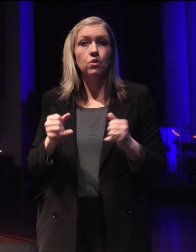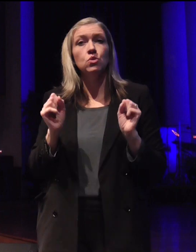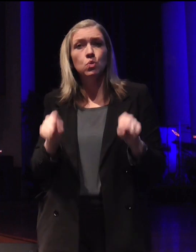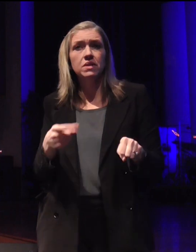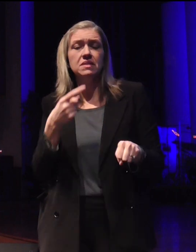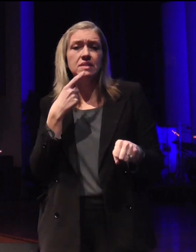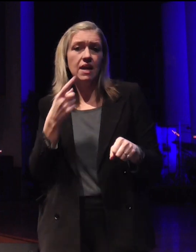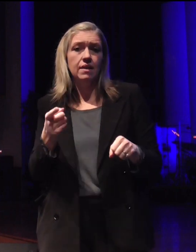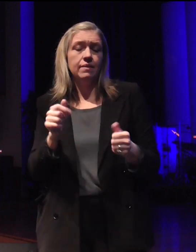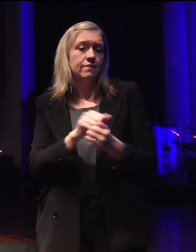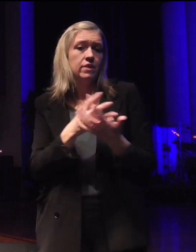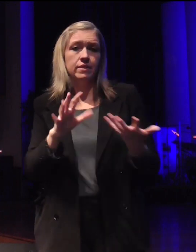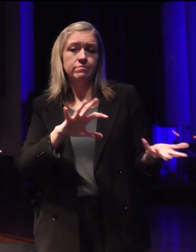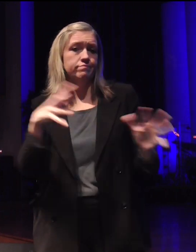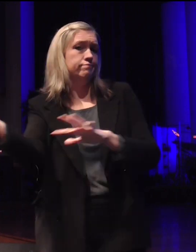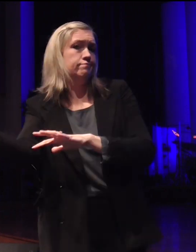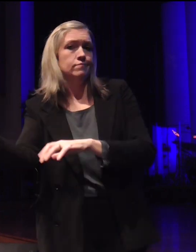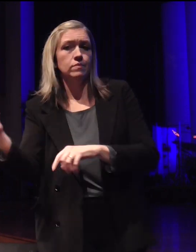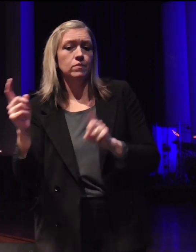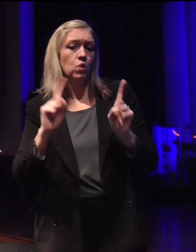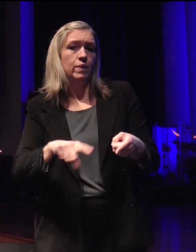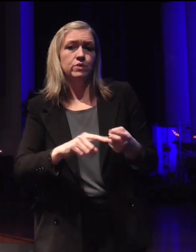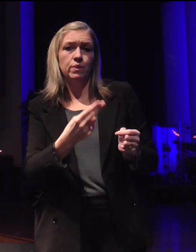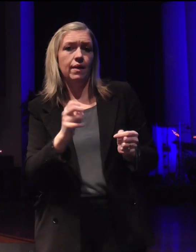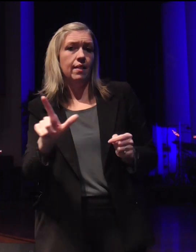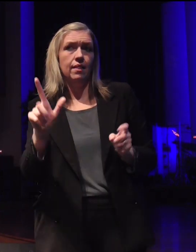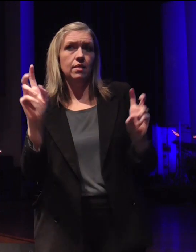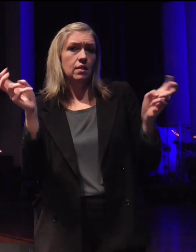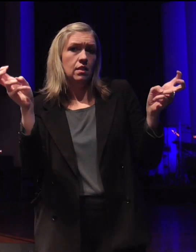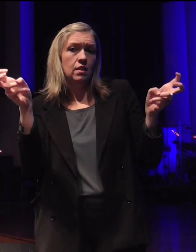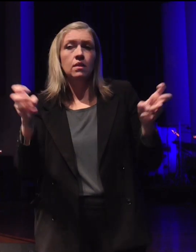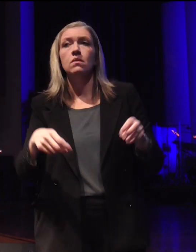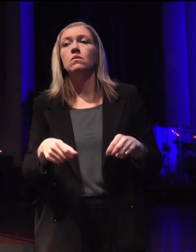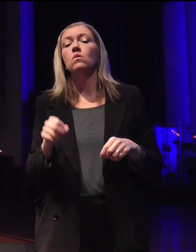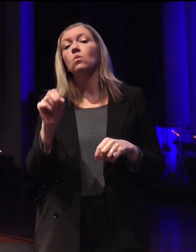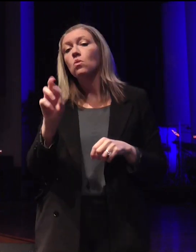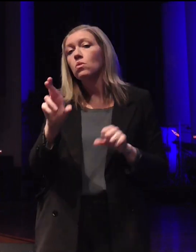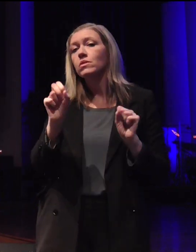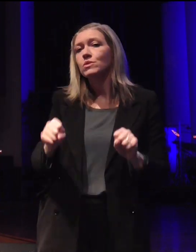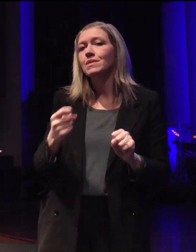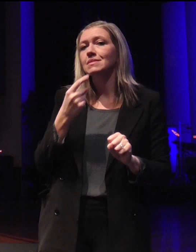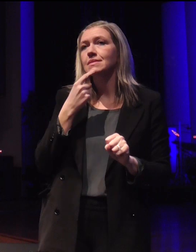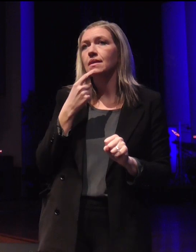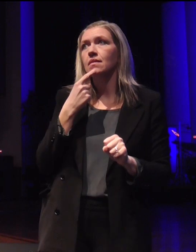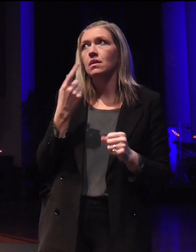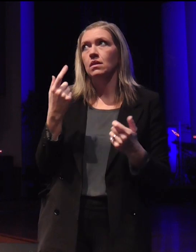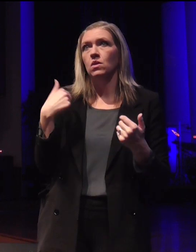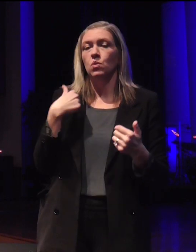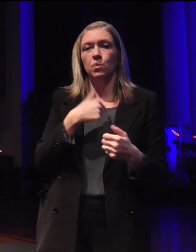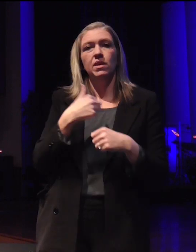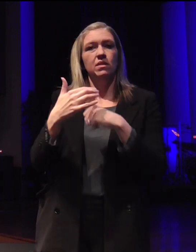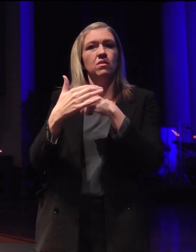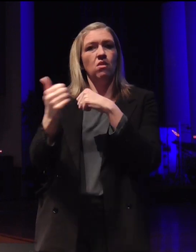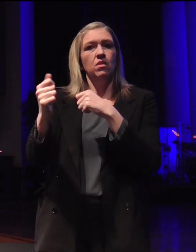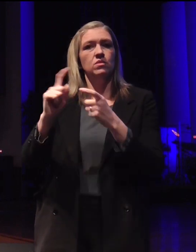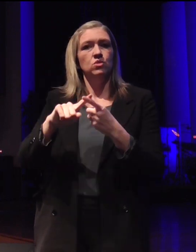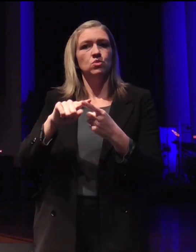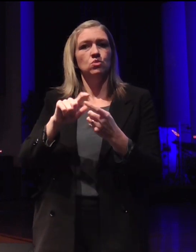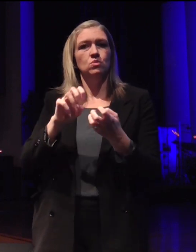a handbasket. But you could also say, what if the truth is we're being called to evolve to a deeper